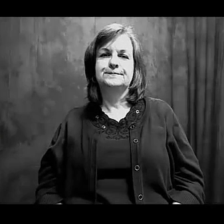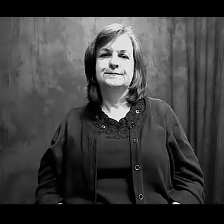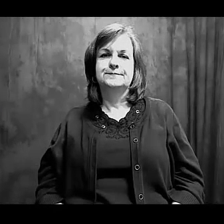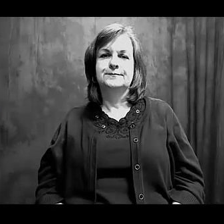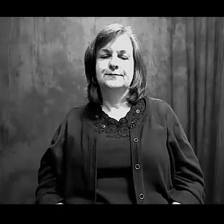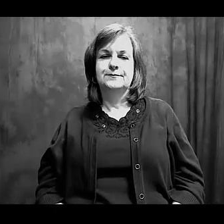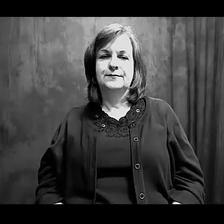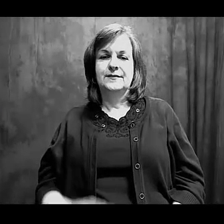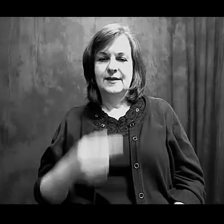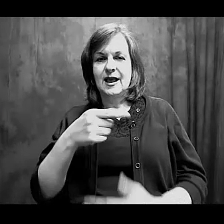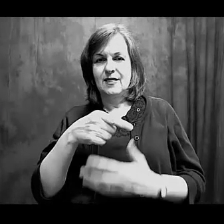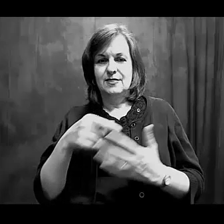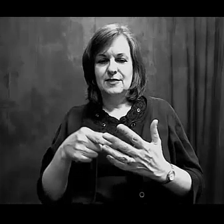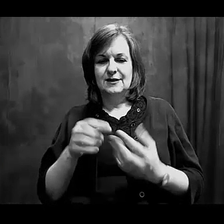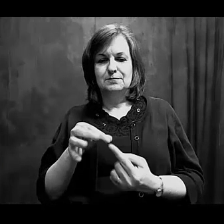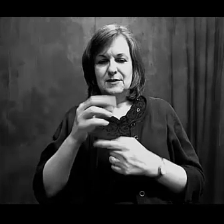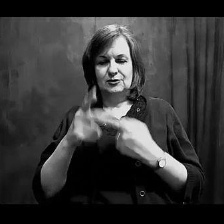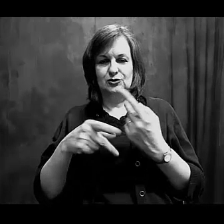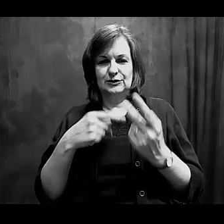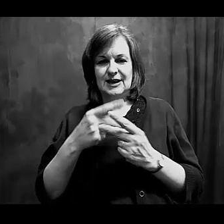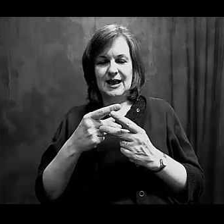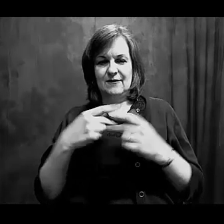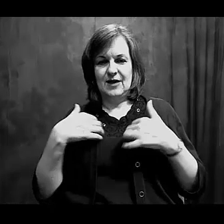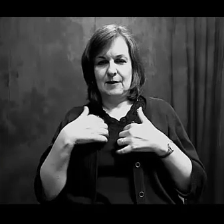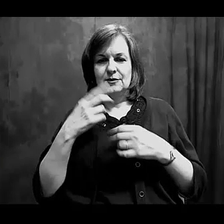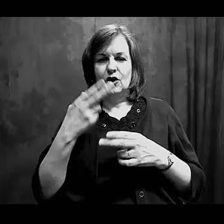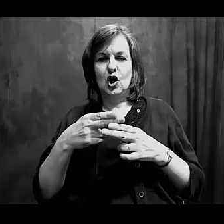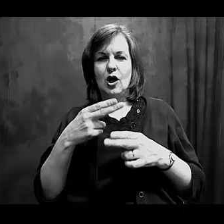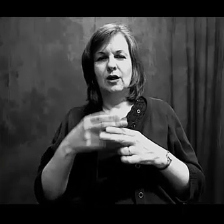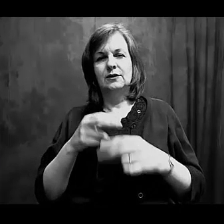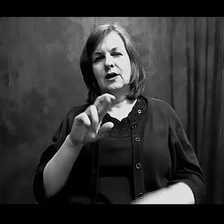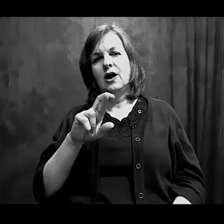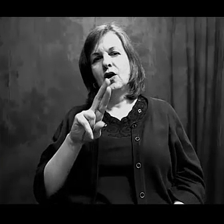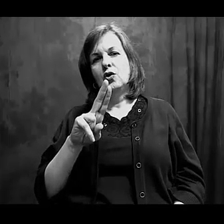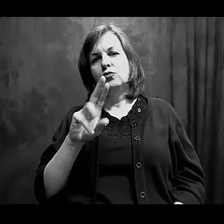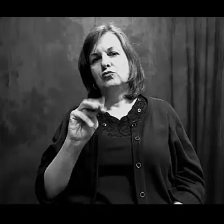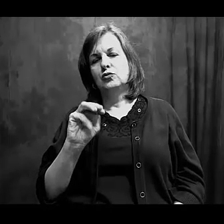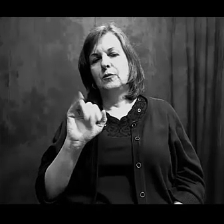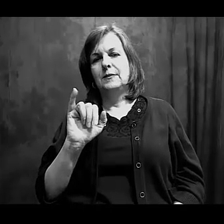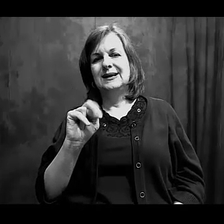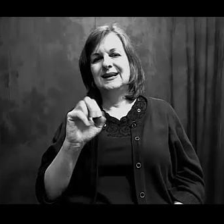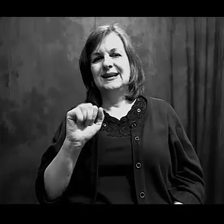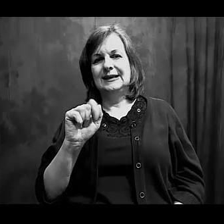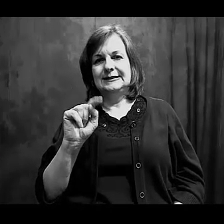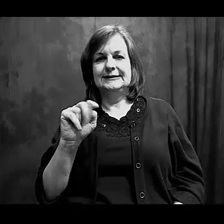And these actually have a special name. They're known as ruminants.